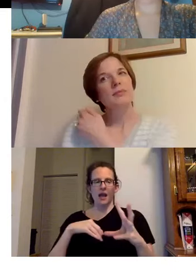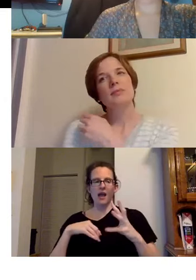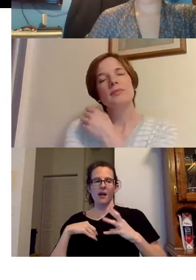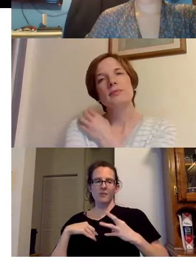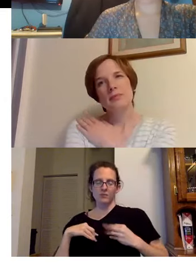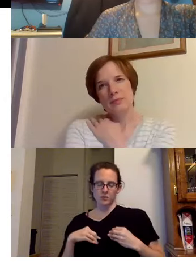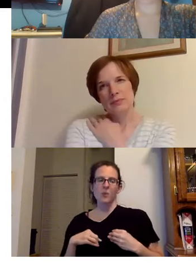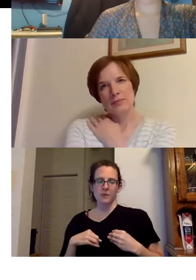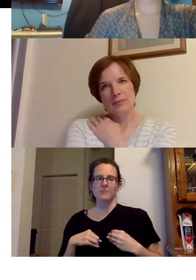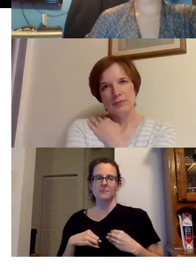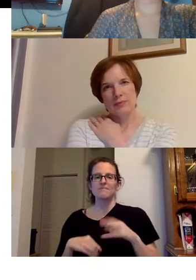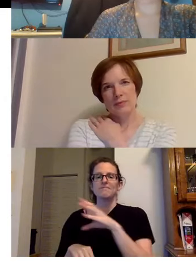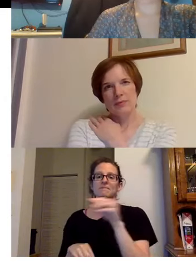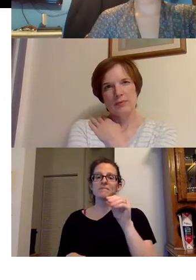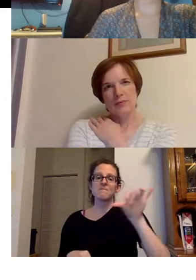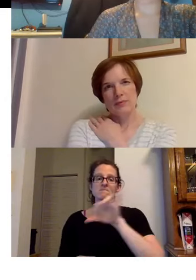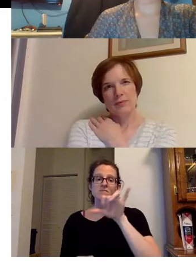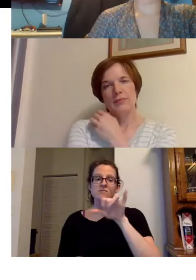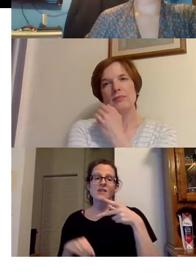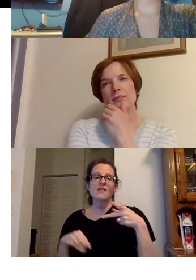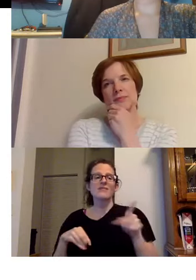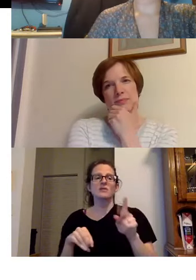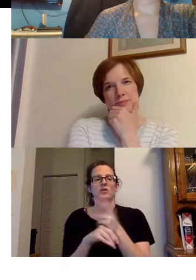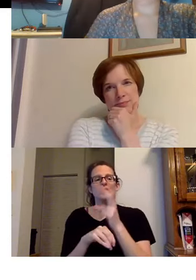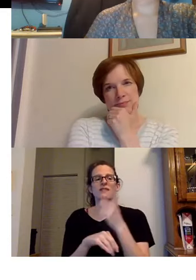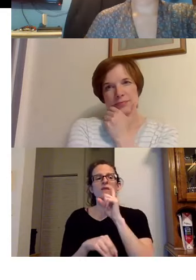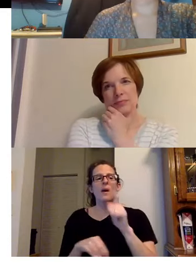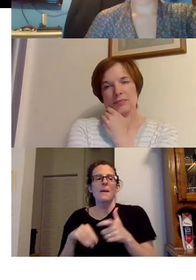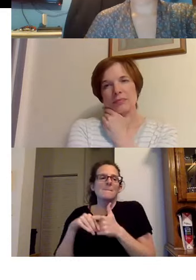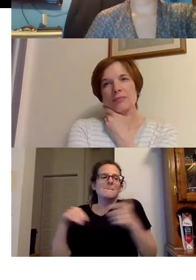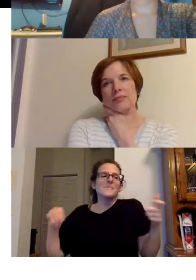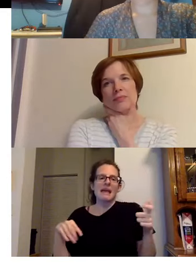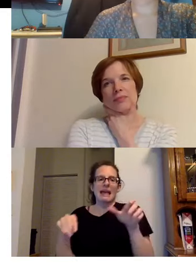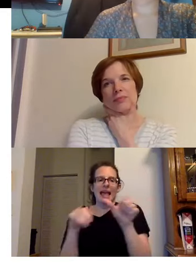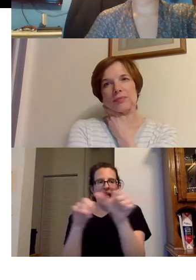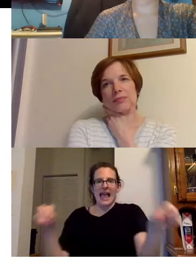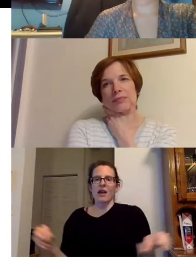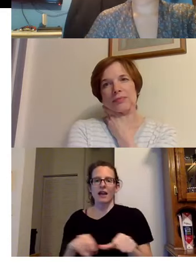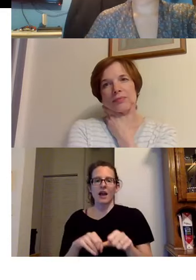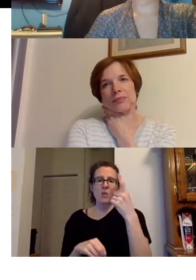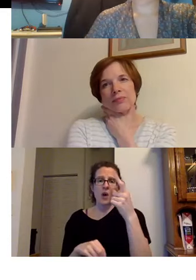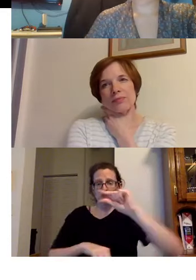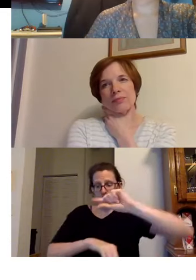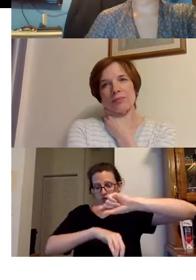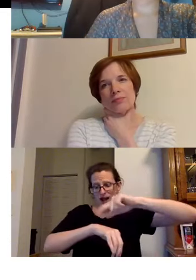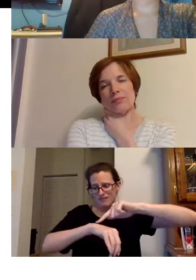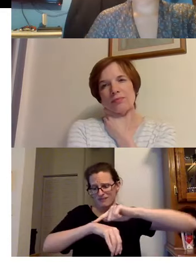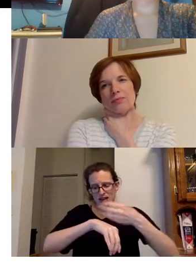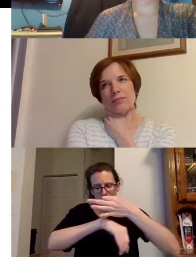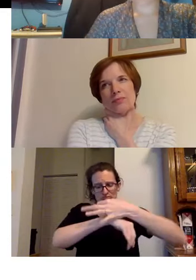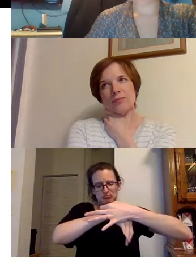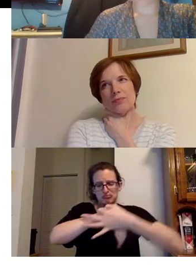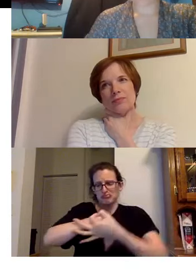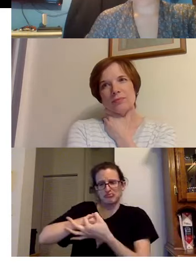also lets you use that oil over a larger area of your skin. You know, one drop may not go very far on your skin of